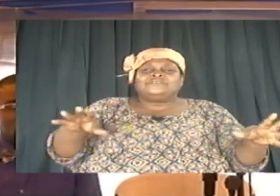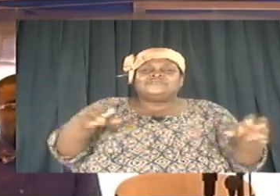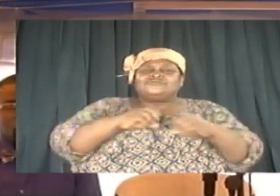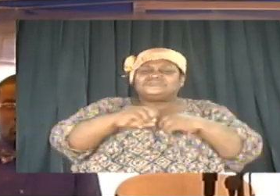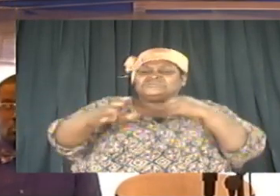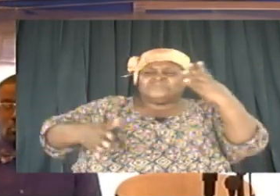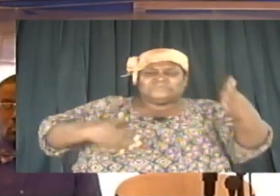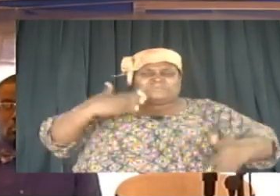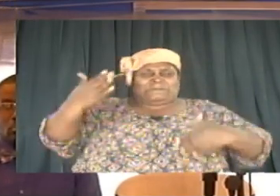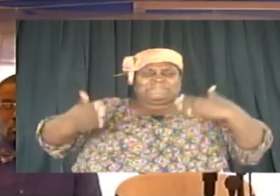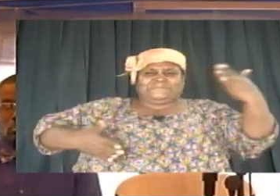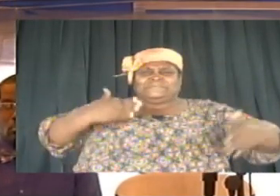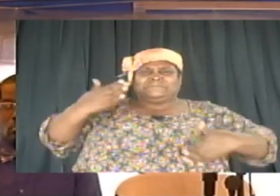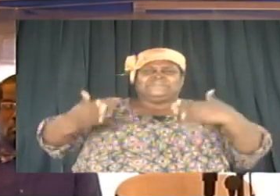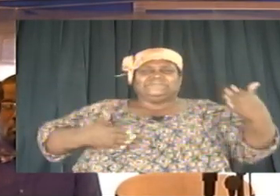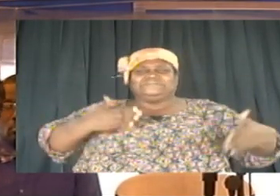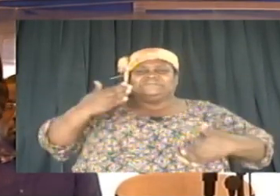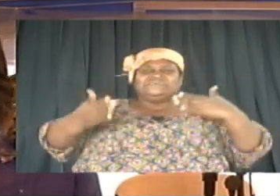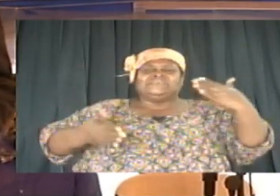happy